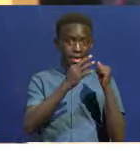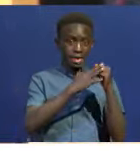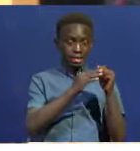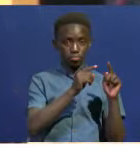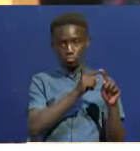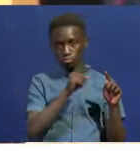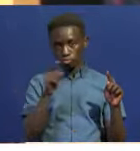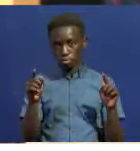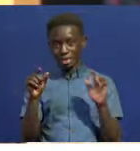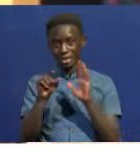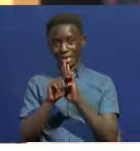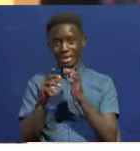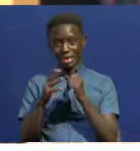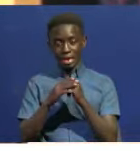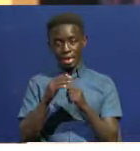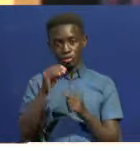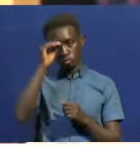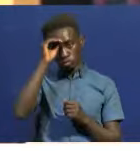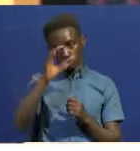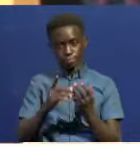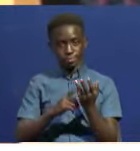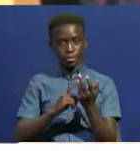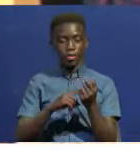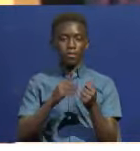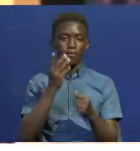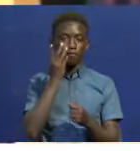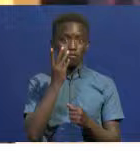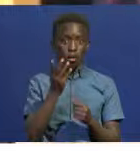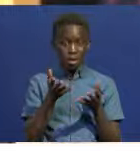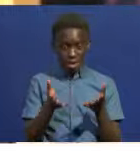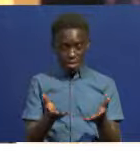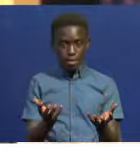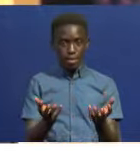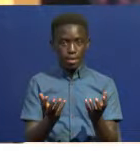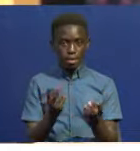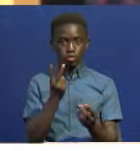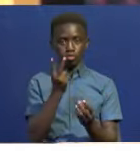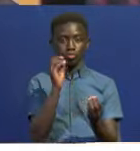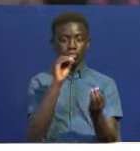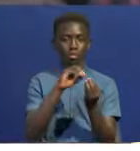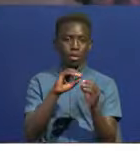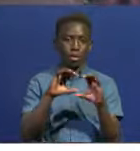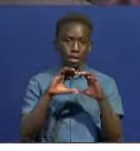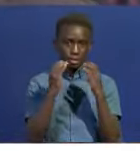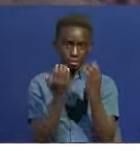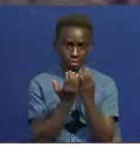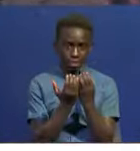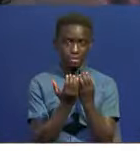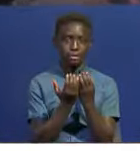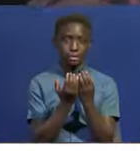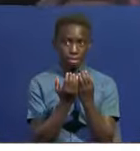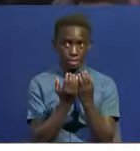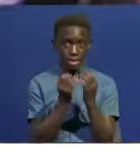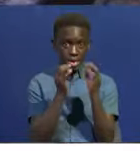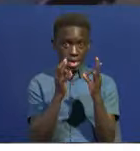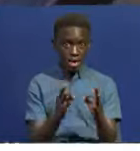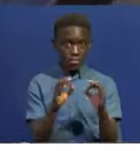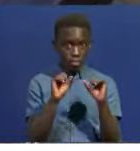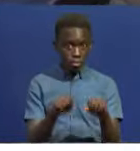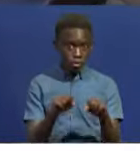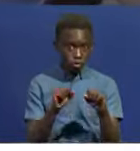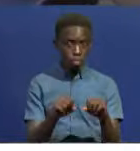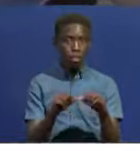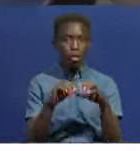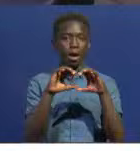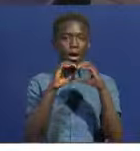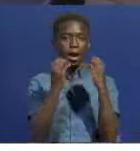400. So now we need two more classes. Ikiwezekana tuchengewe classes hapo juu,